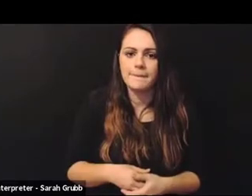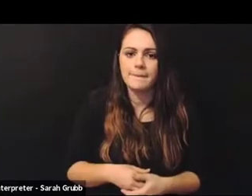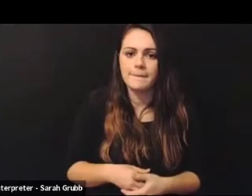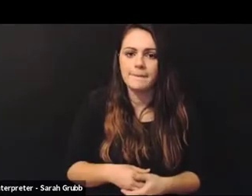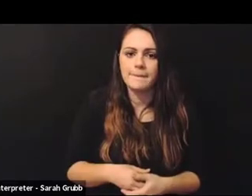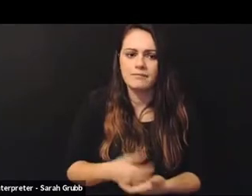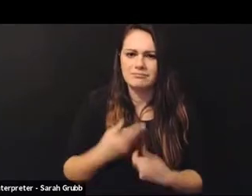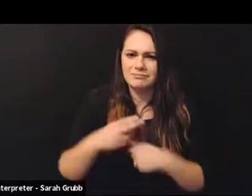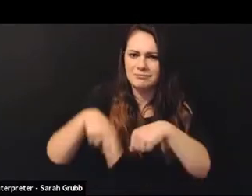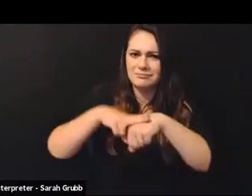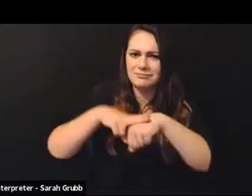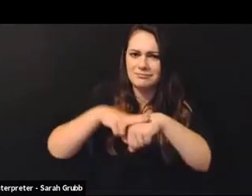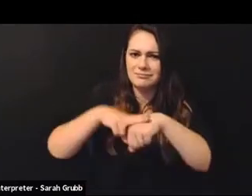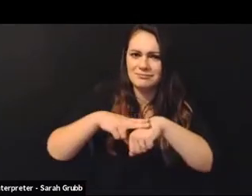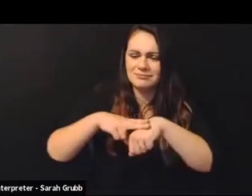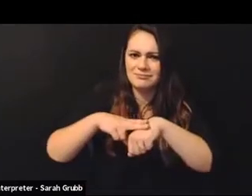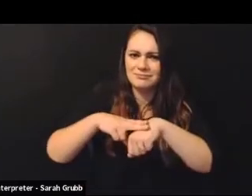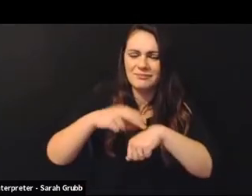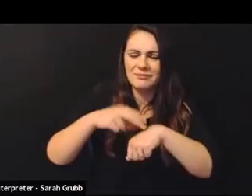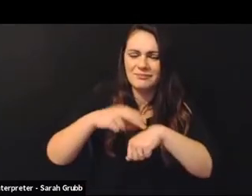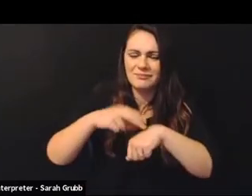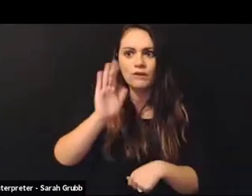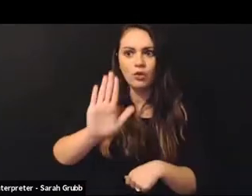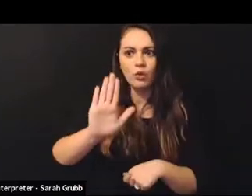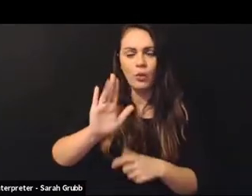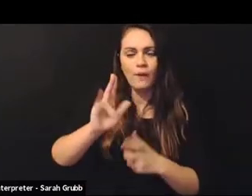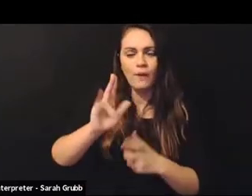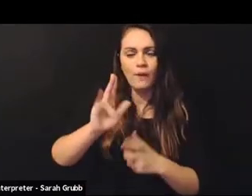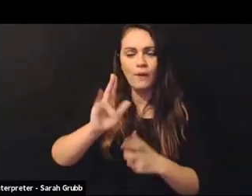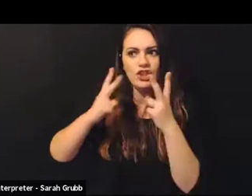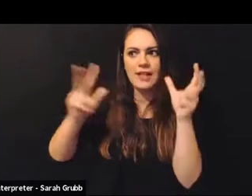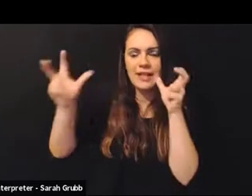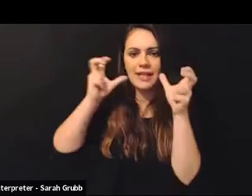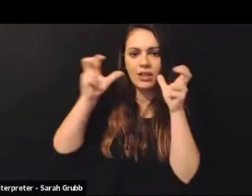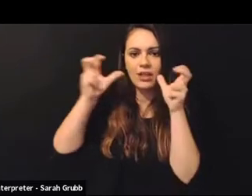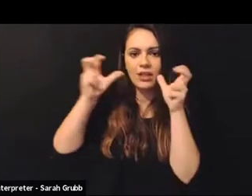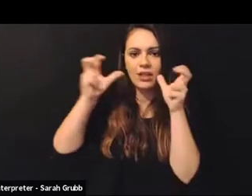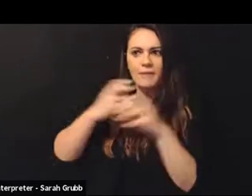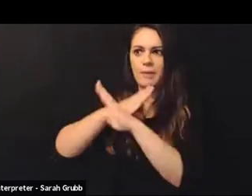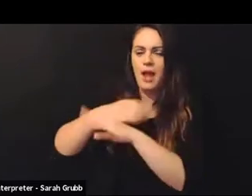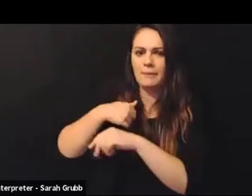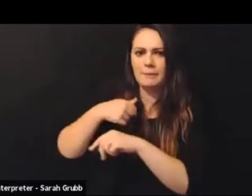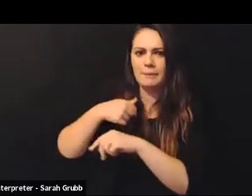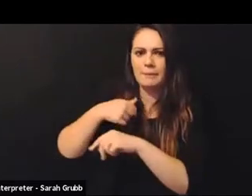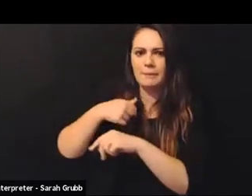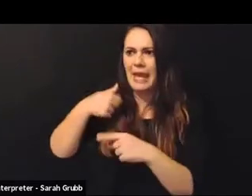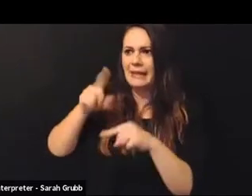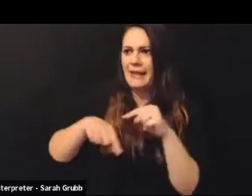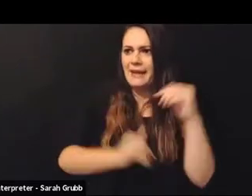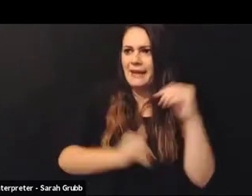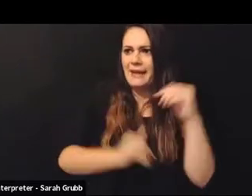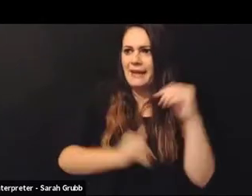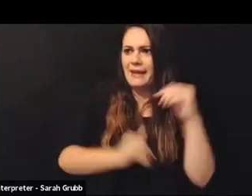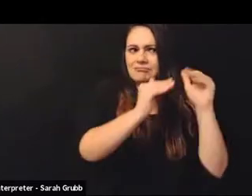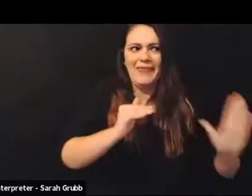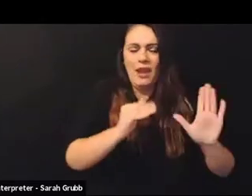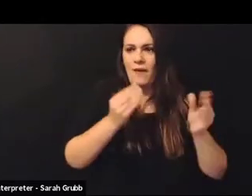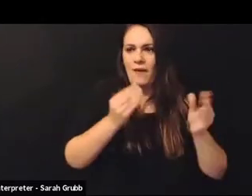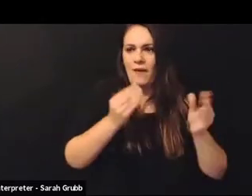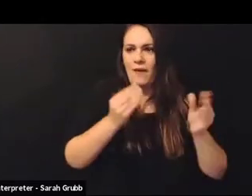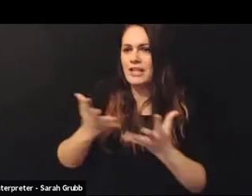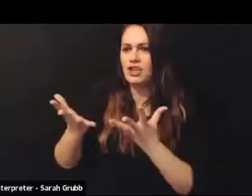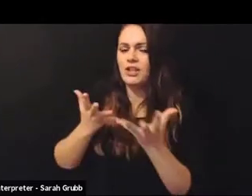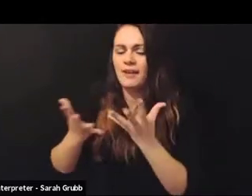if your vision and hearing weren't allowing you to get all the information that everybody else had, you're going to kind of want